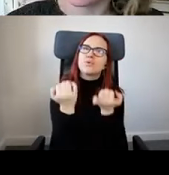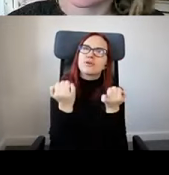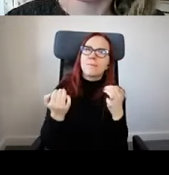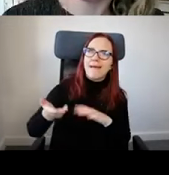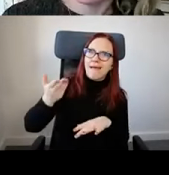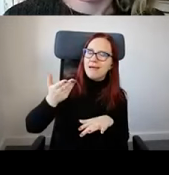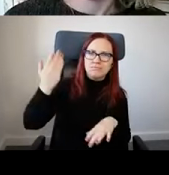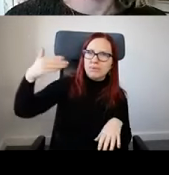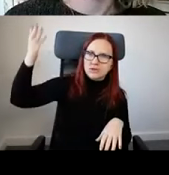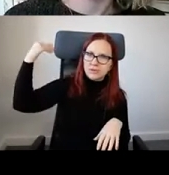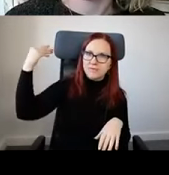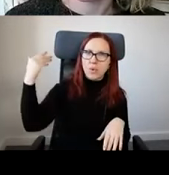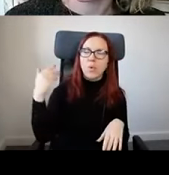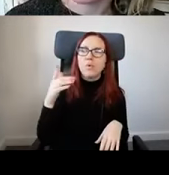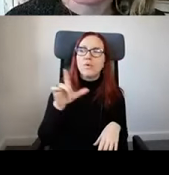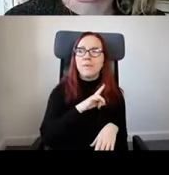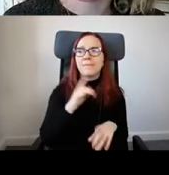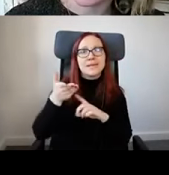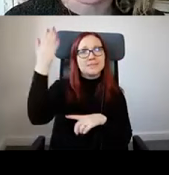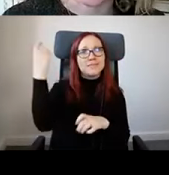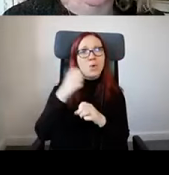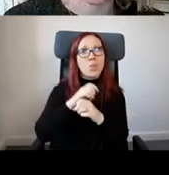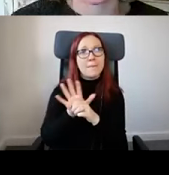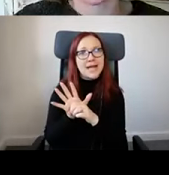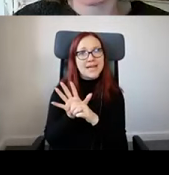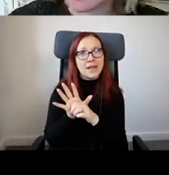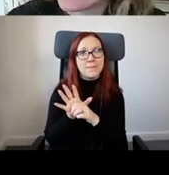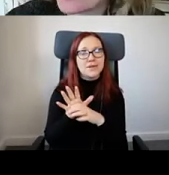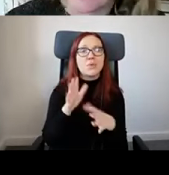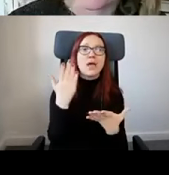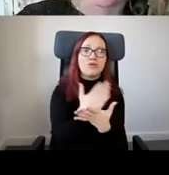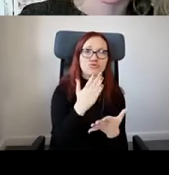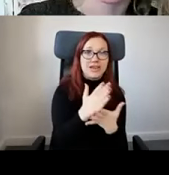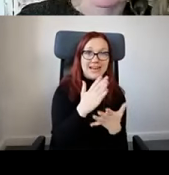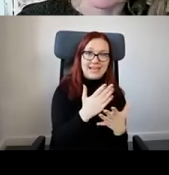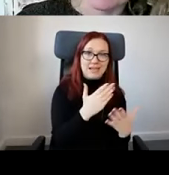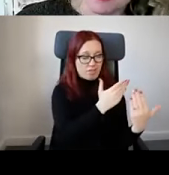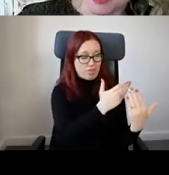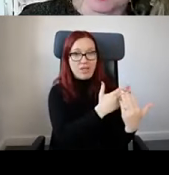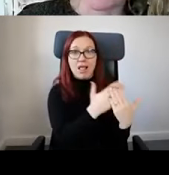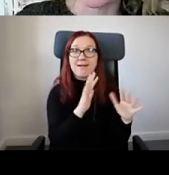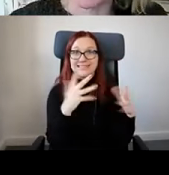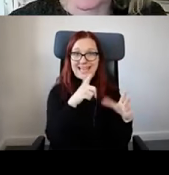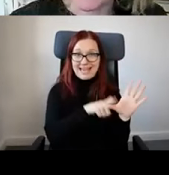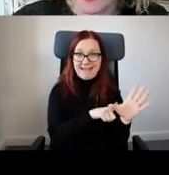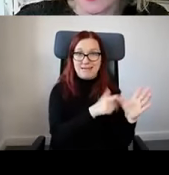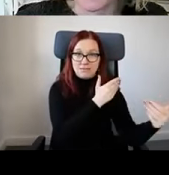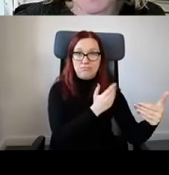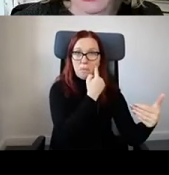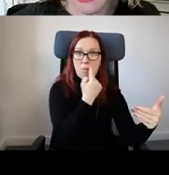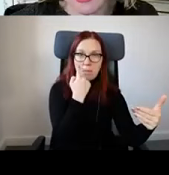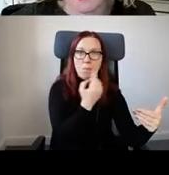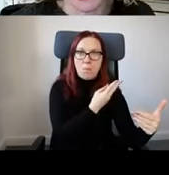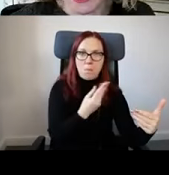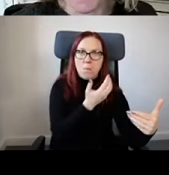before the kind of, I guess we've got more evidence within the last decade, but before that there wasn't much more evidence. But it does seem